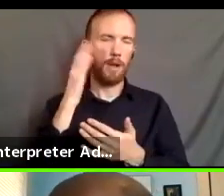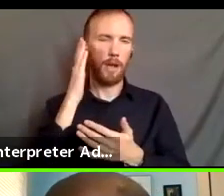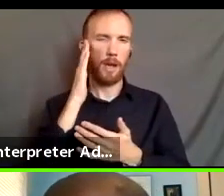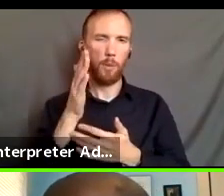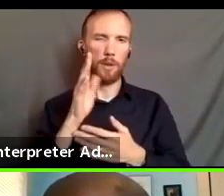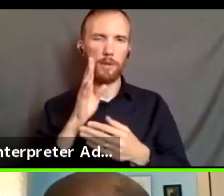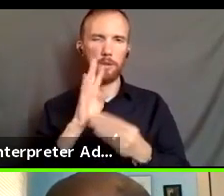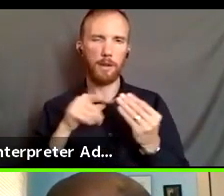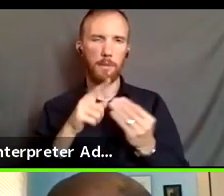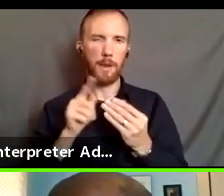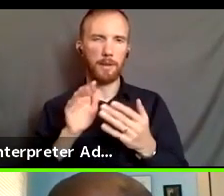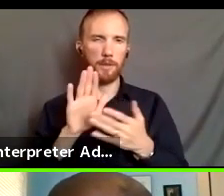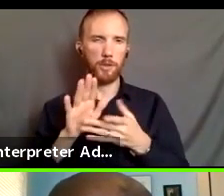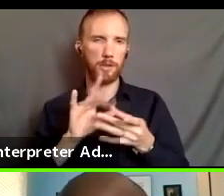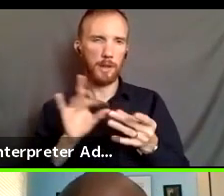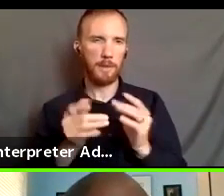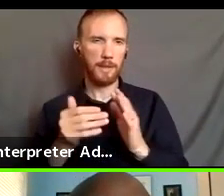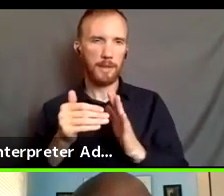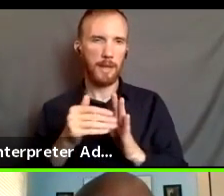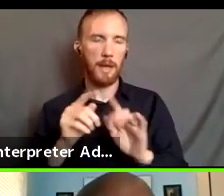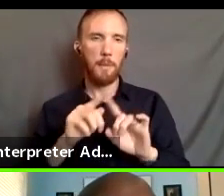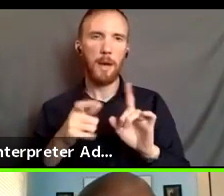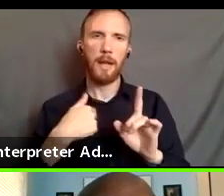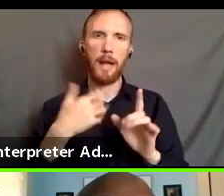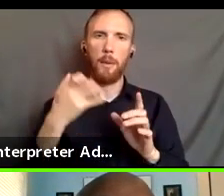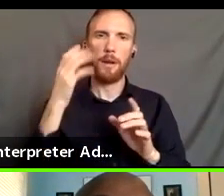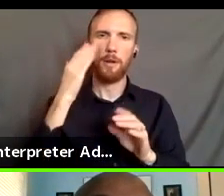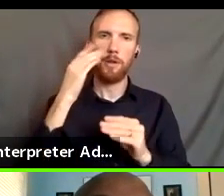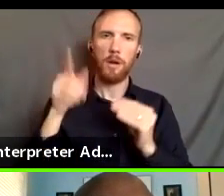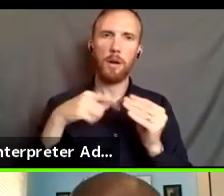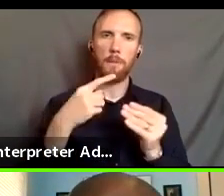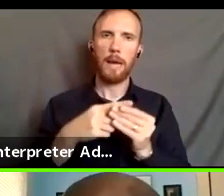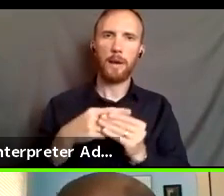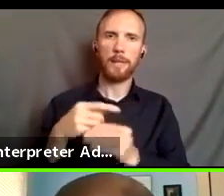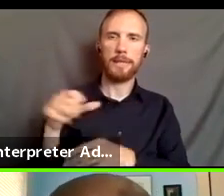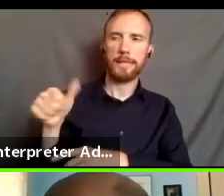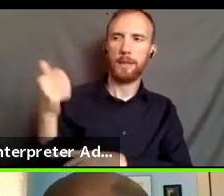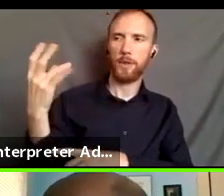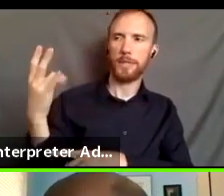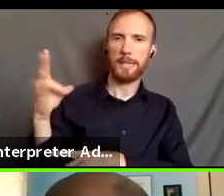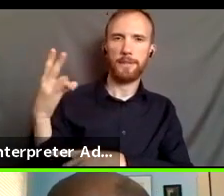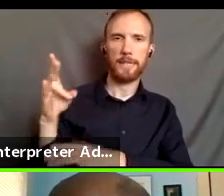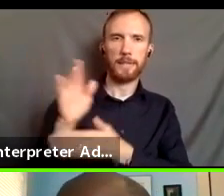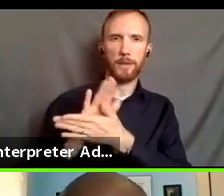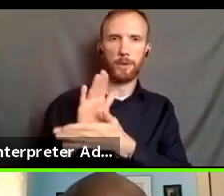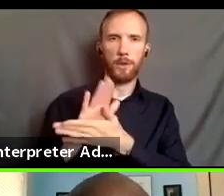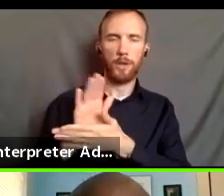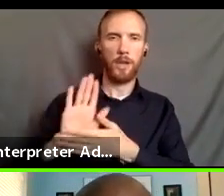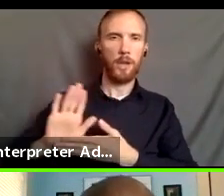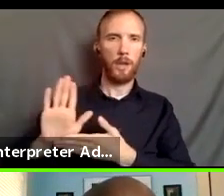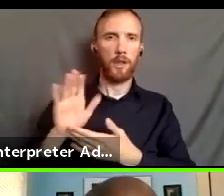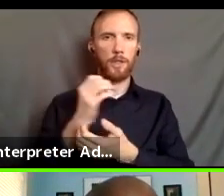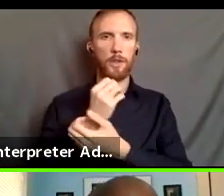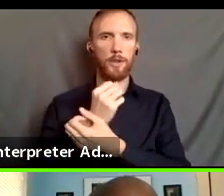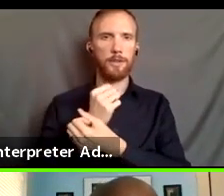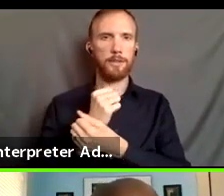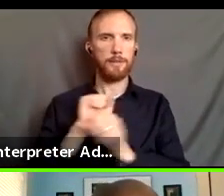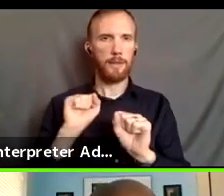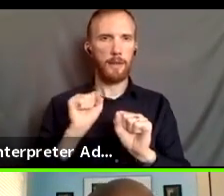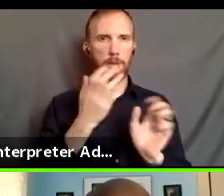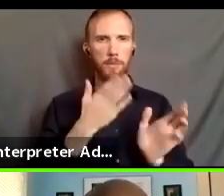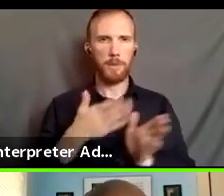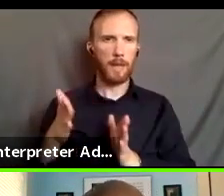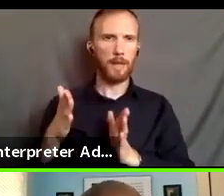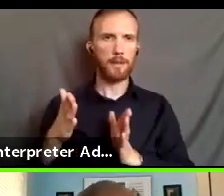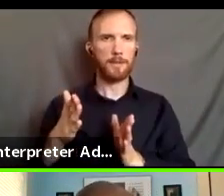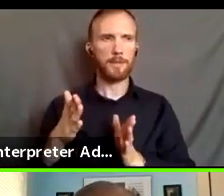crisis um are the safety plans for the other 17 schools like going to be kind of like shared in a sense